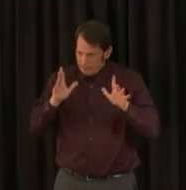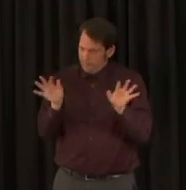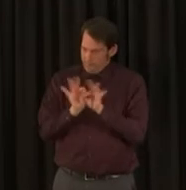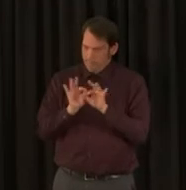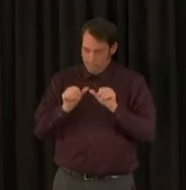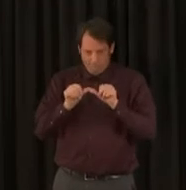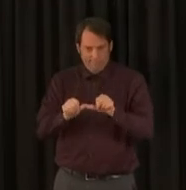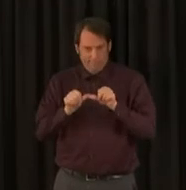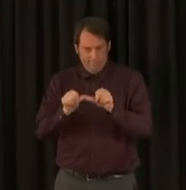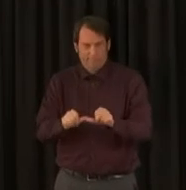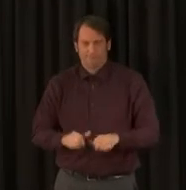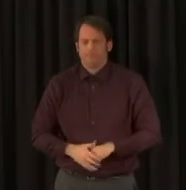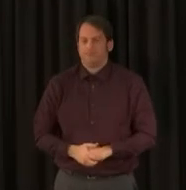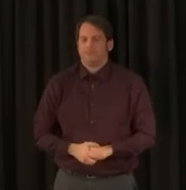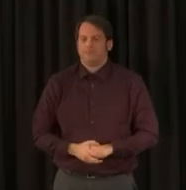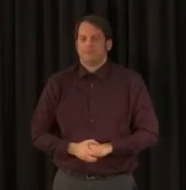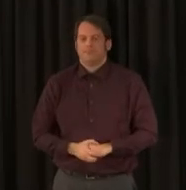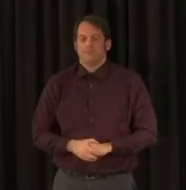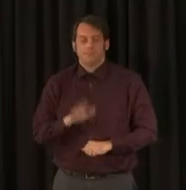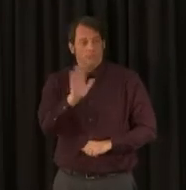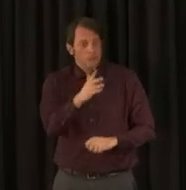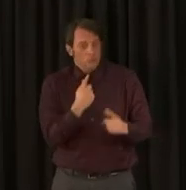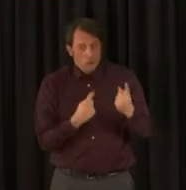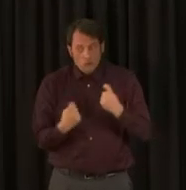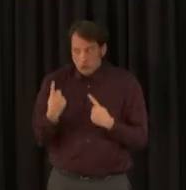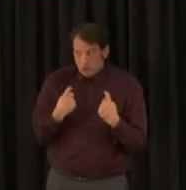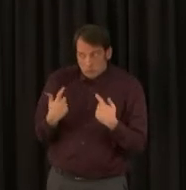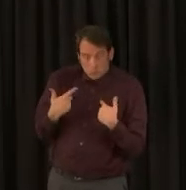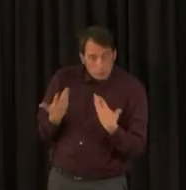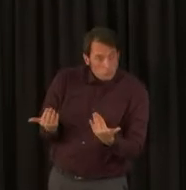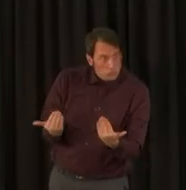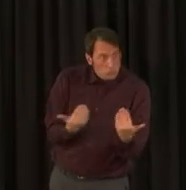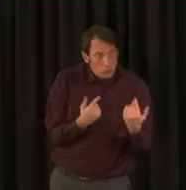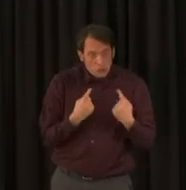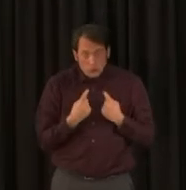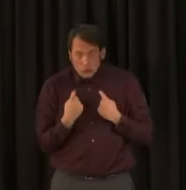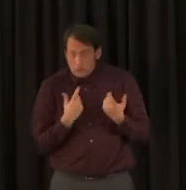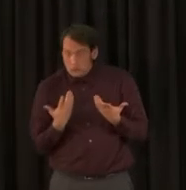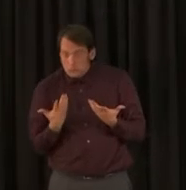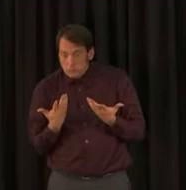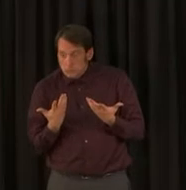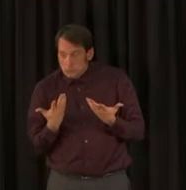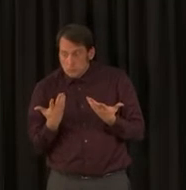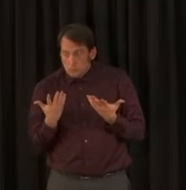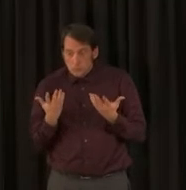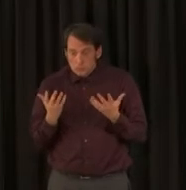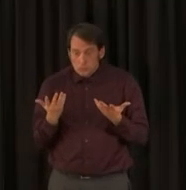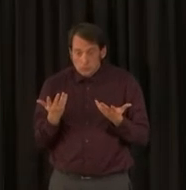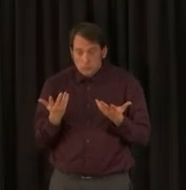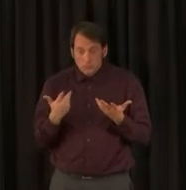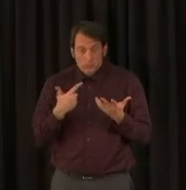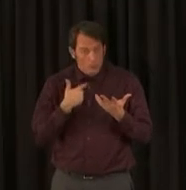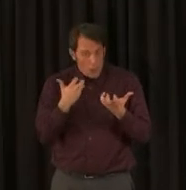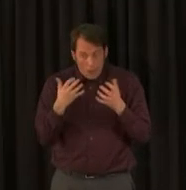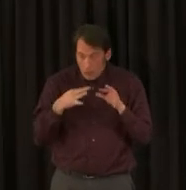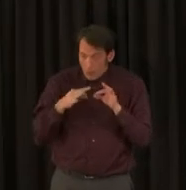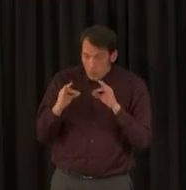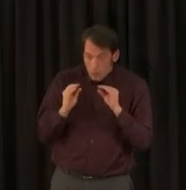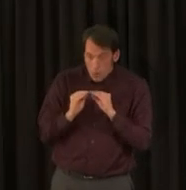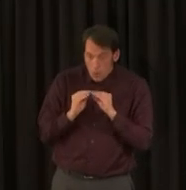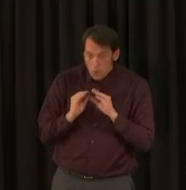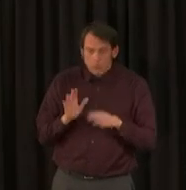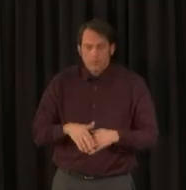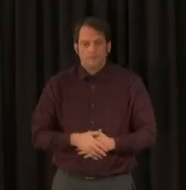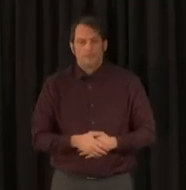it. If you have any questions or if I can discuss this more, I'd be happy to. Well, it's